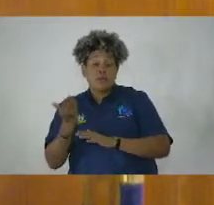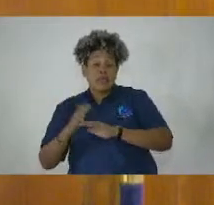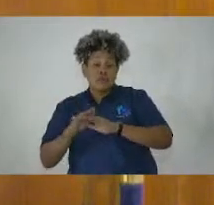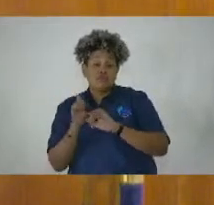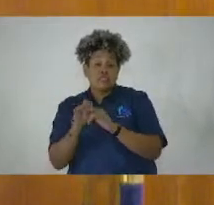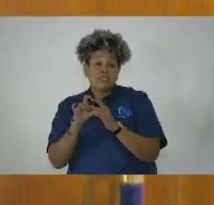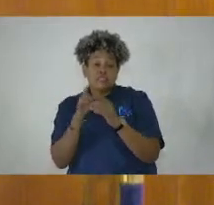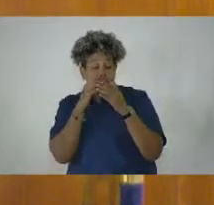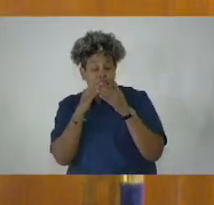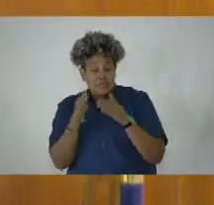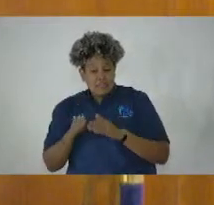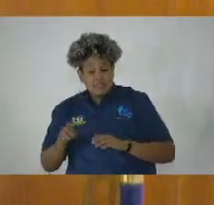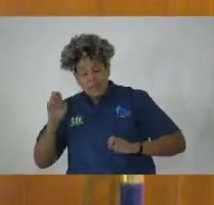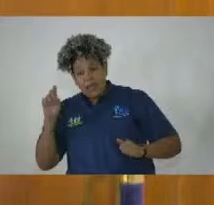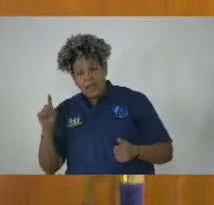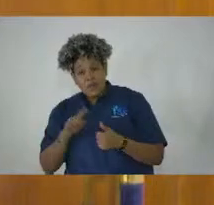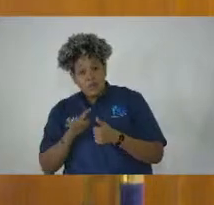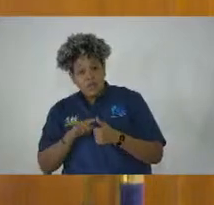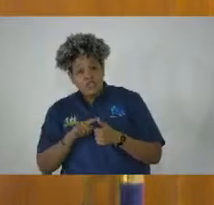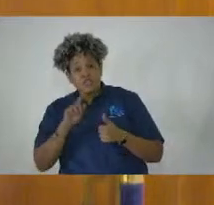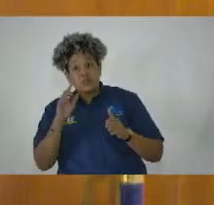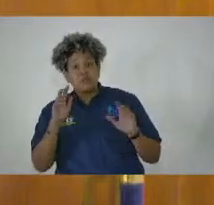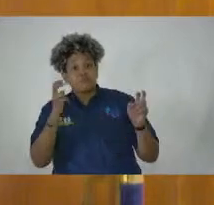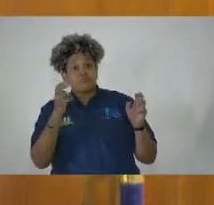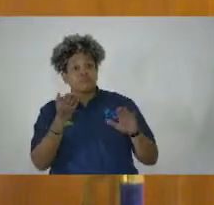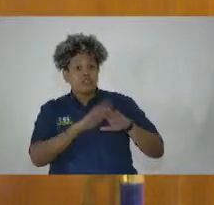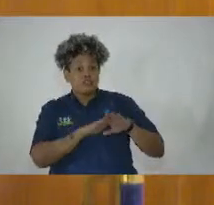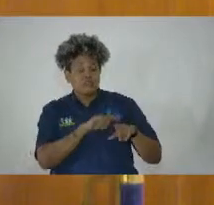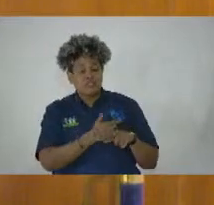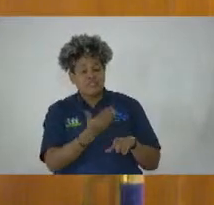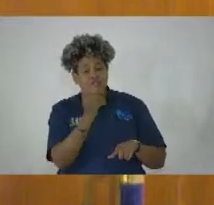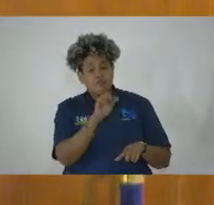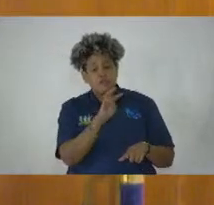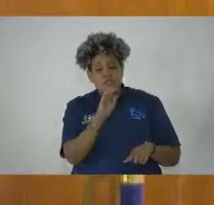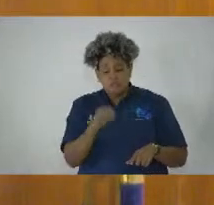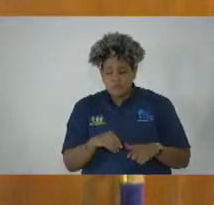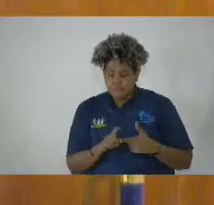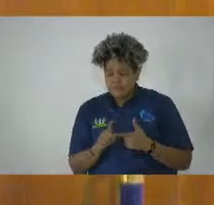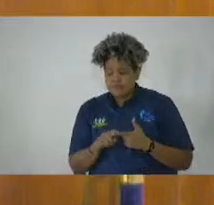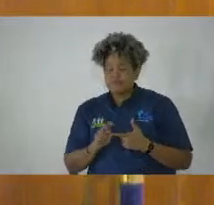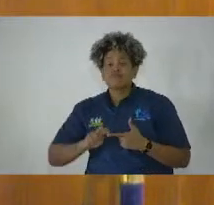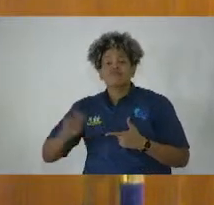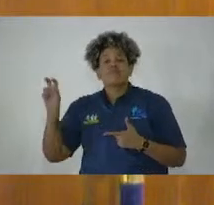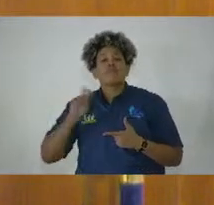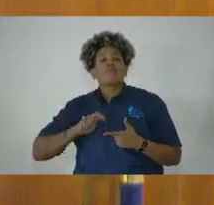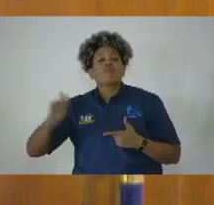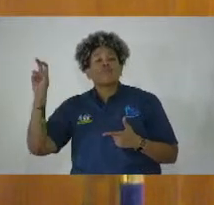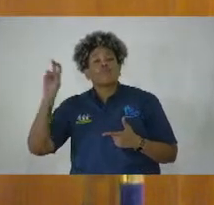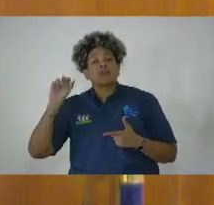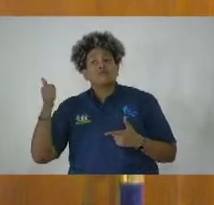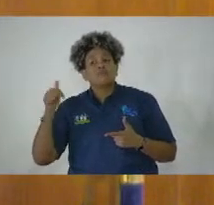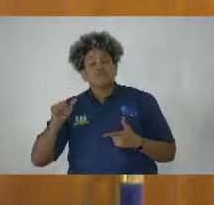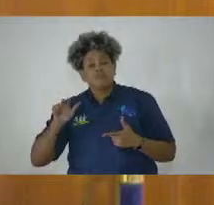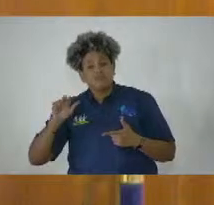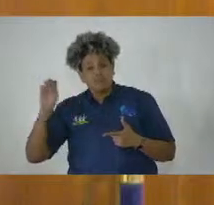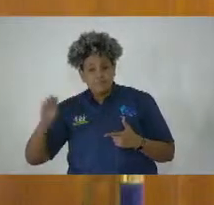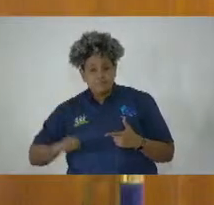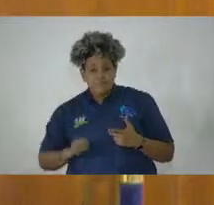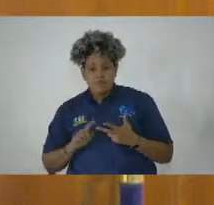the division's education, up by 15.6%, transportation by